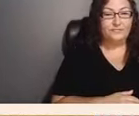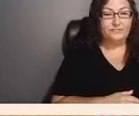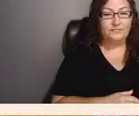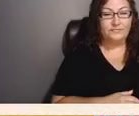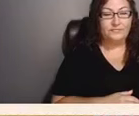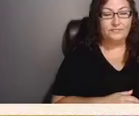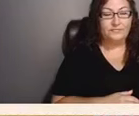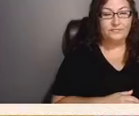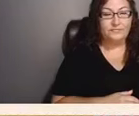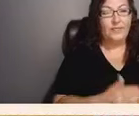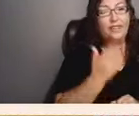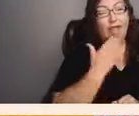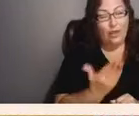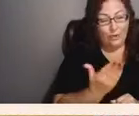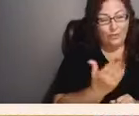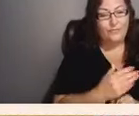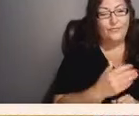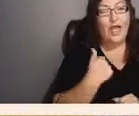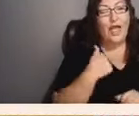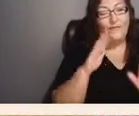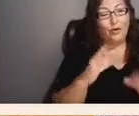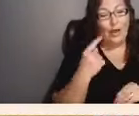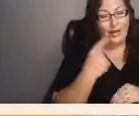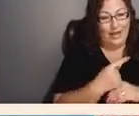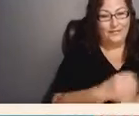Thank you. Have a great day.